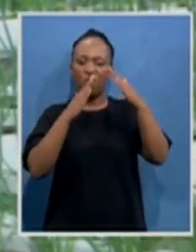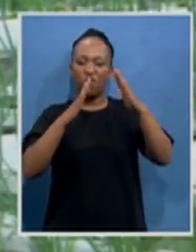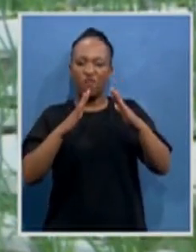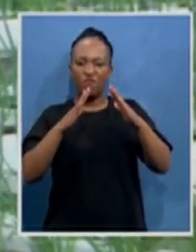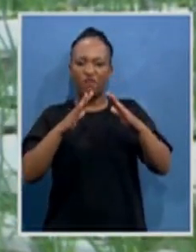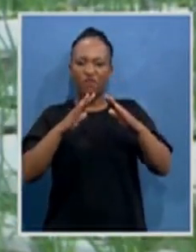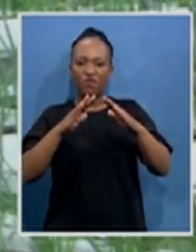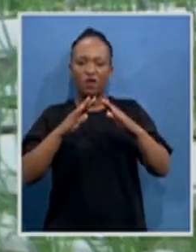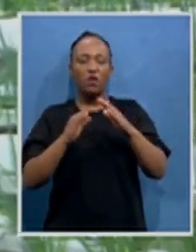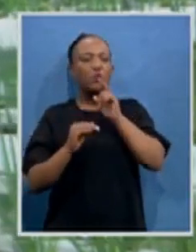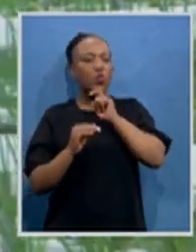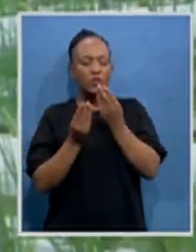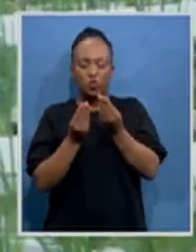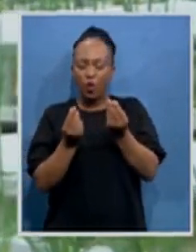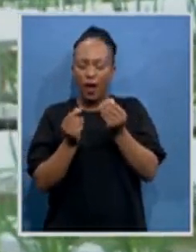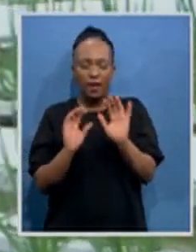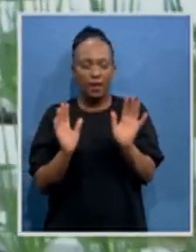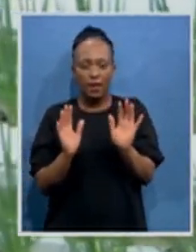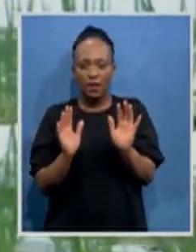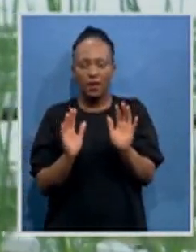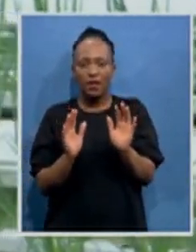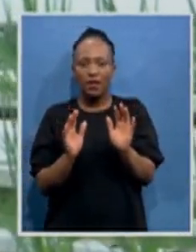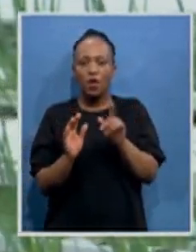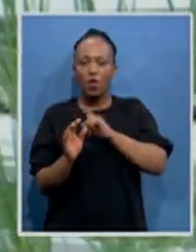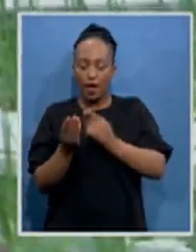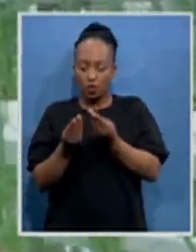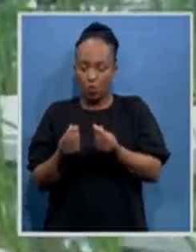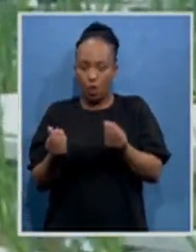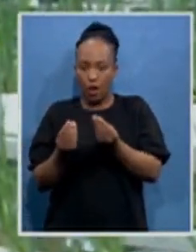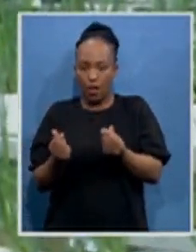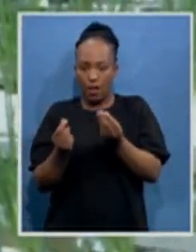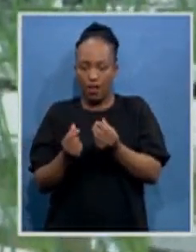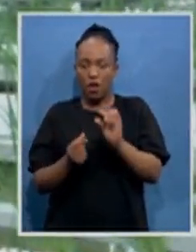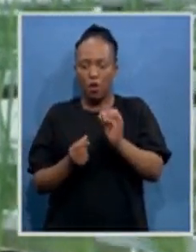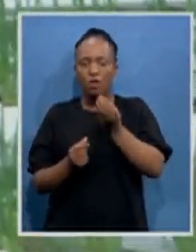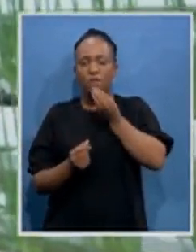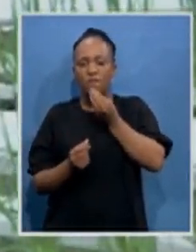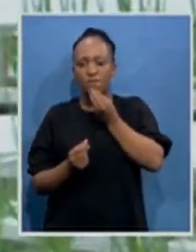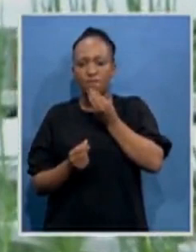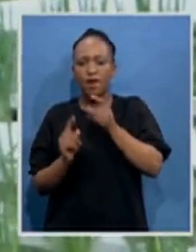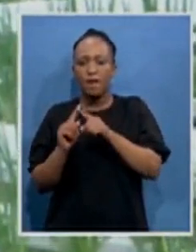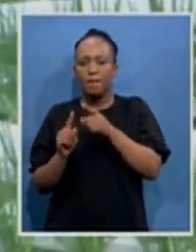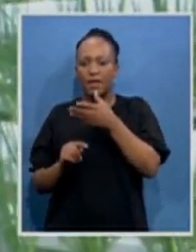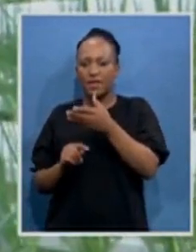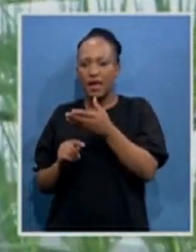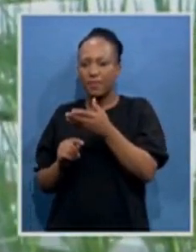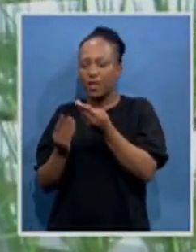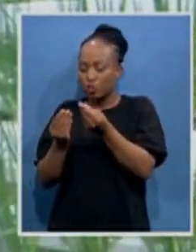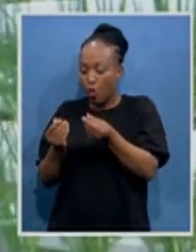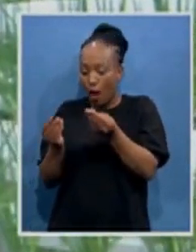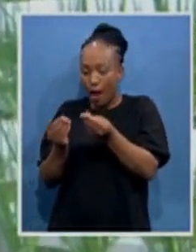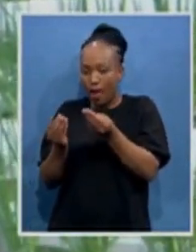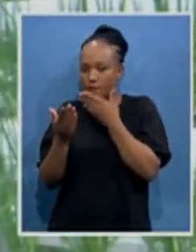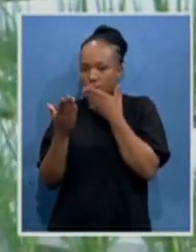of which in soil you find that there are some nutrients, but here we don't have soil. So we feed the plants